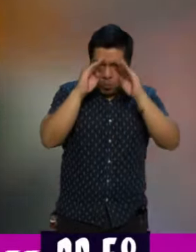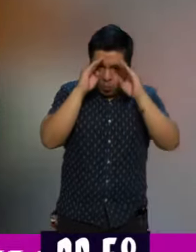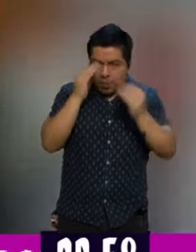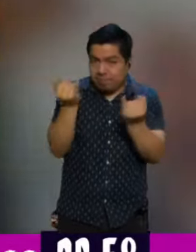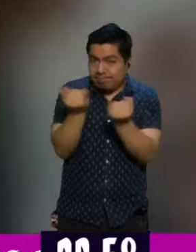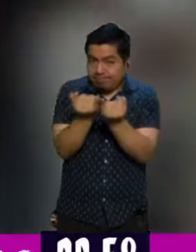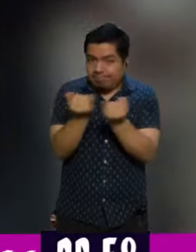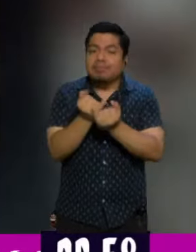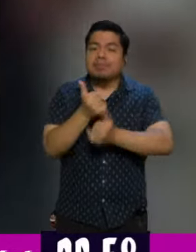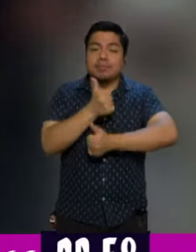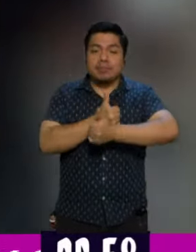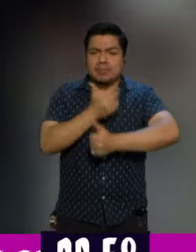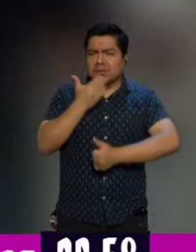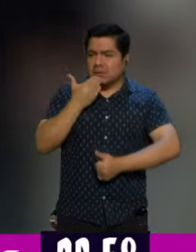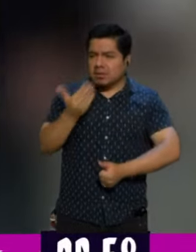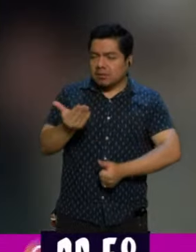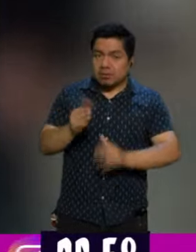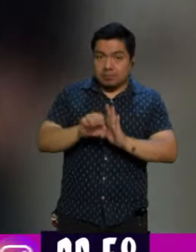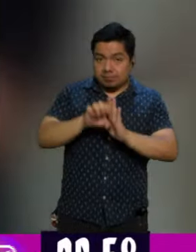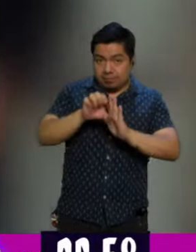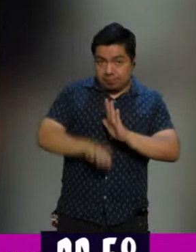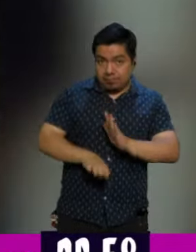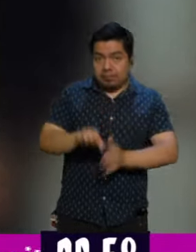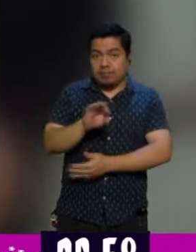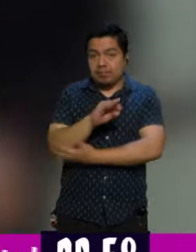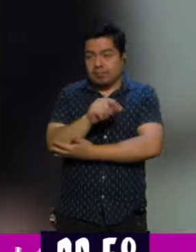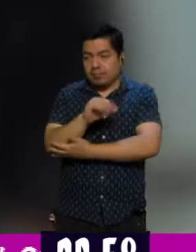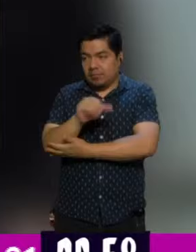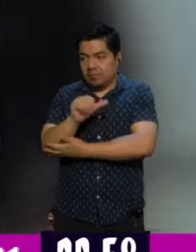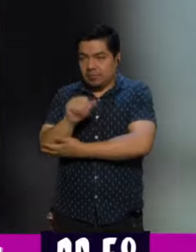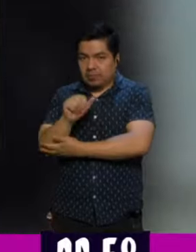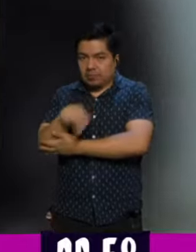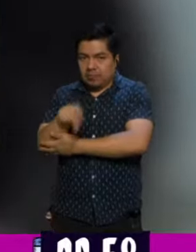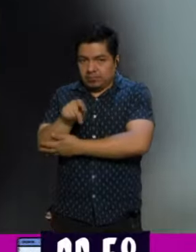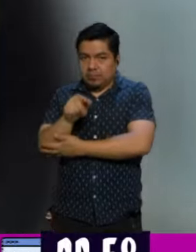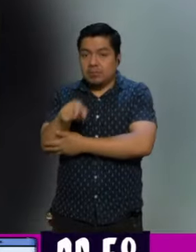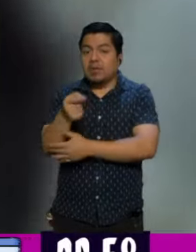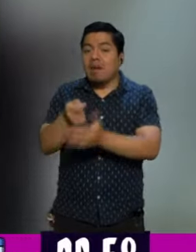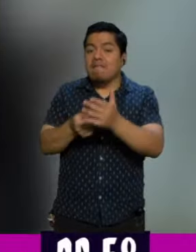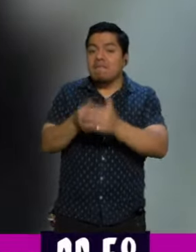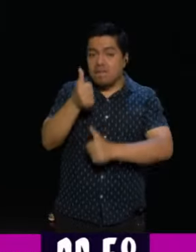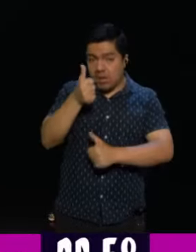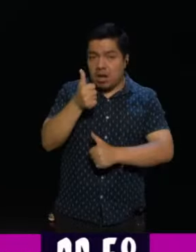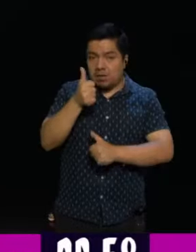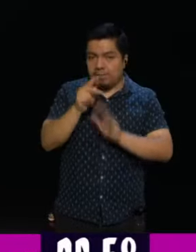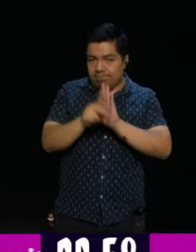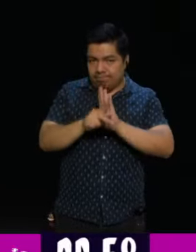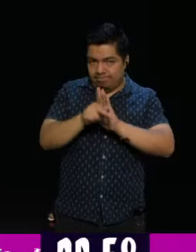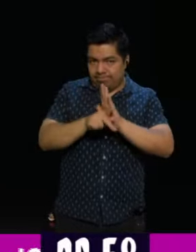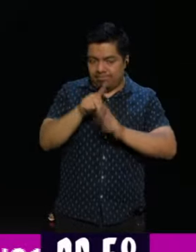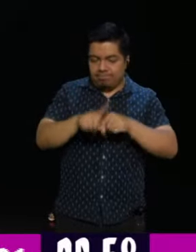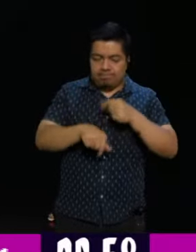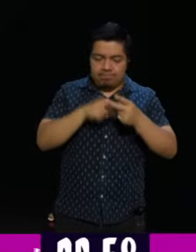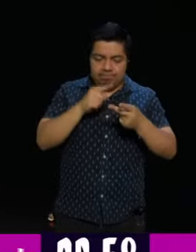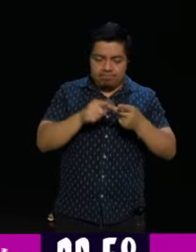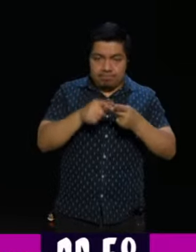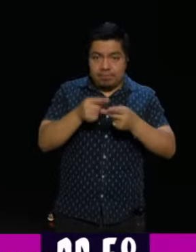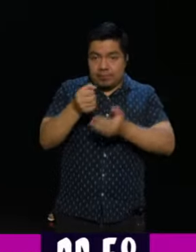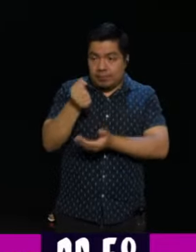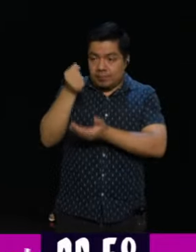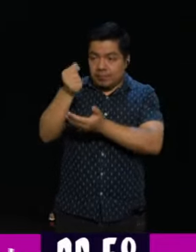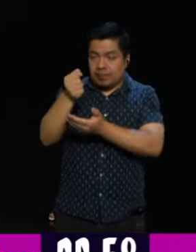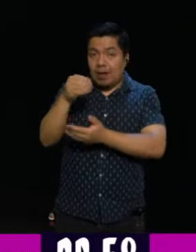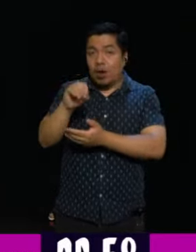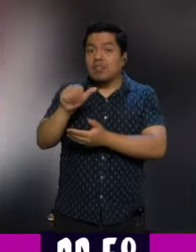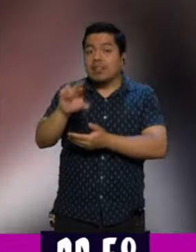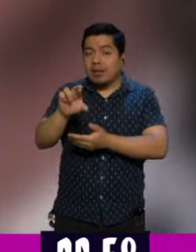also with big results. I mean, you did One Flew Over the Cuckoo's Nest as one of your first movies. You got an Oscar. What are